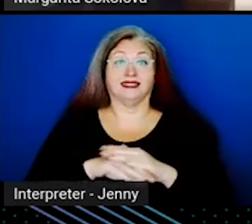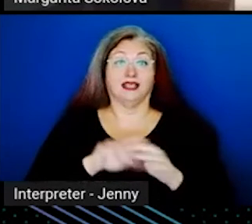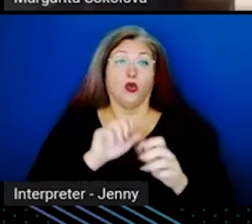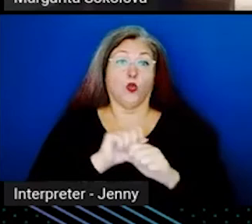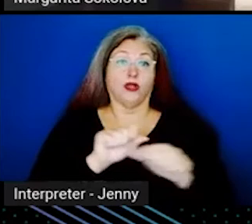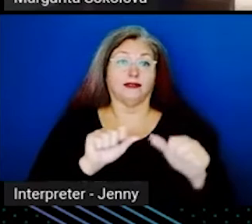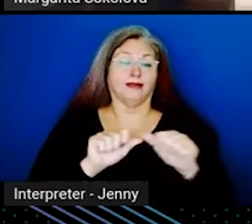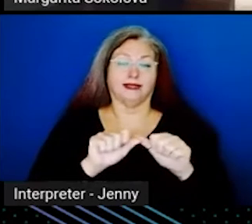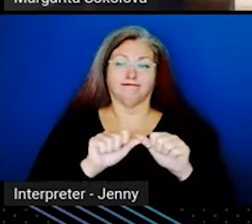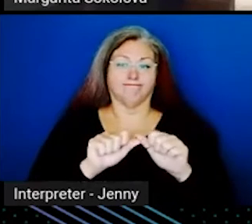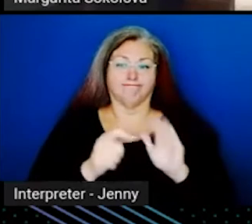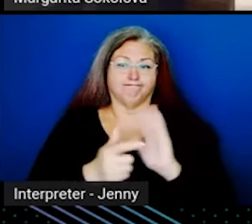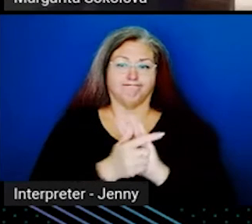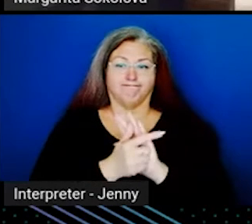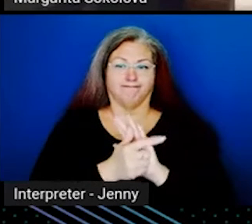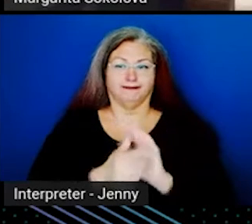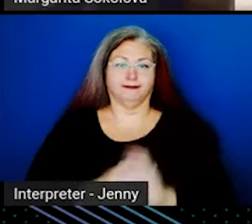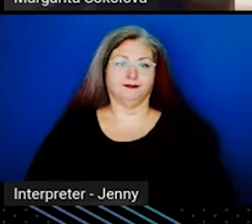workspace.